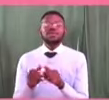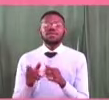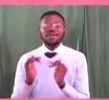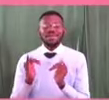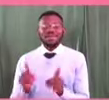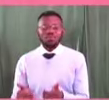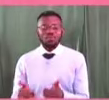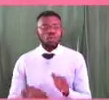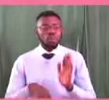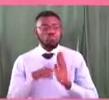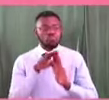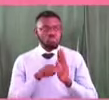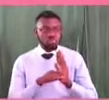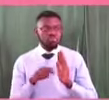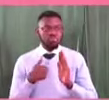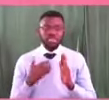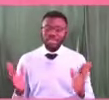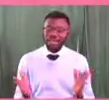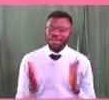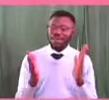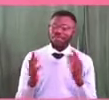urge every Kenyan,